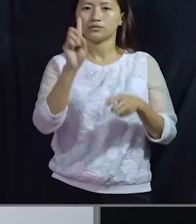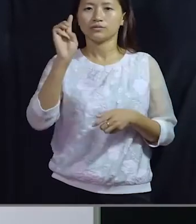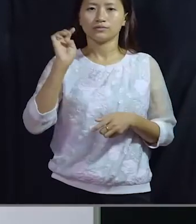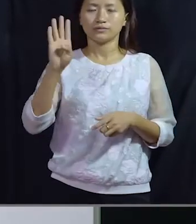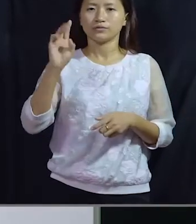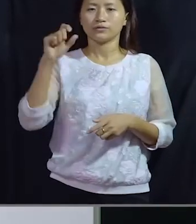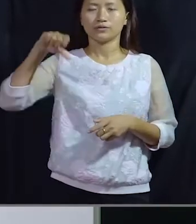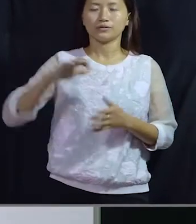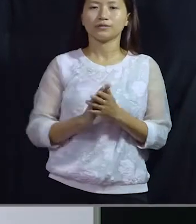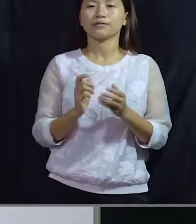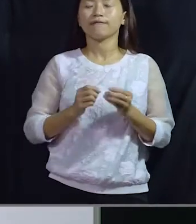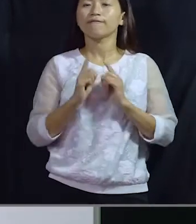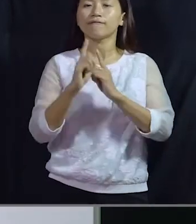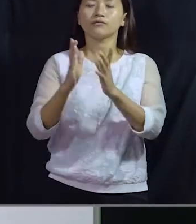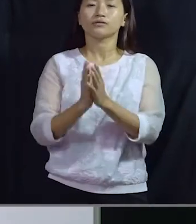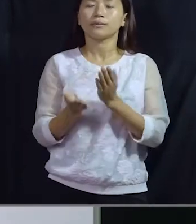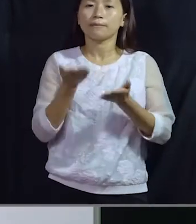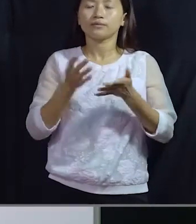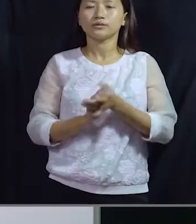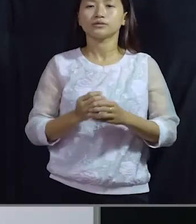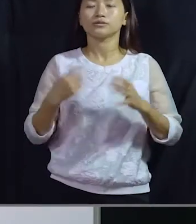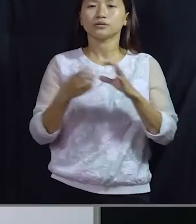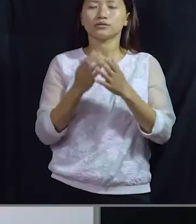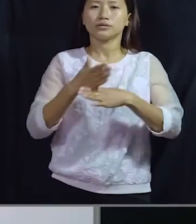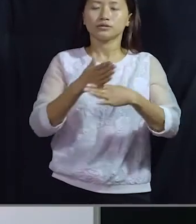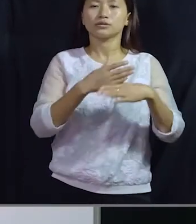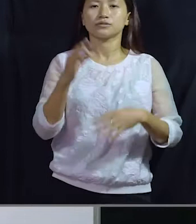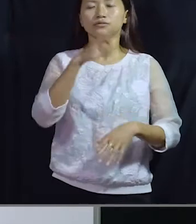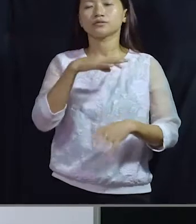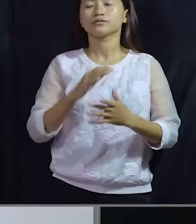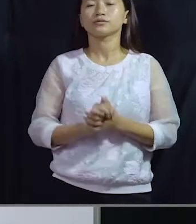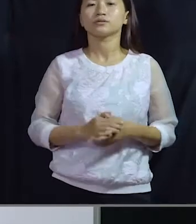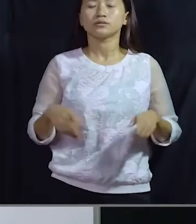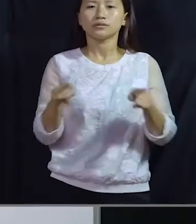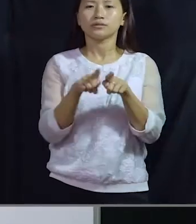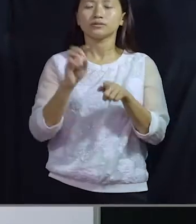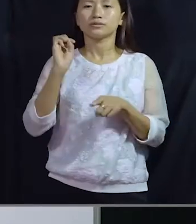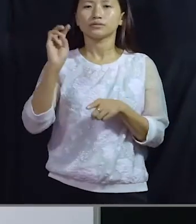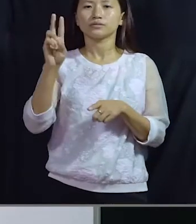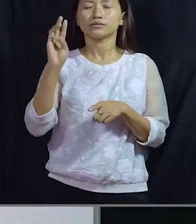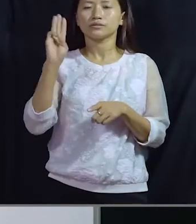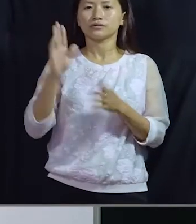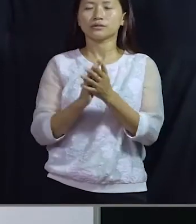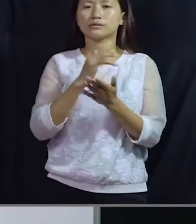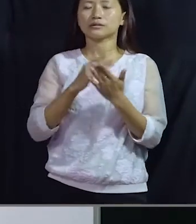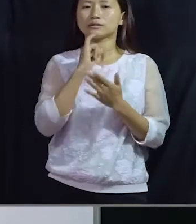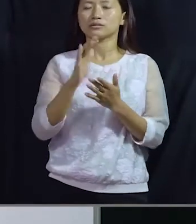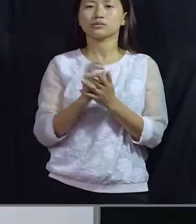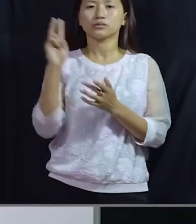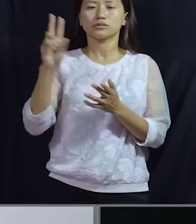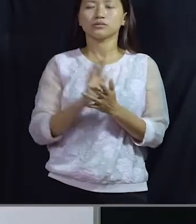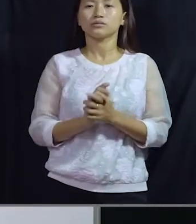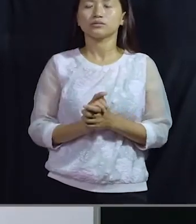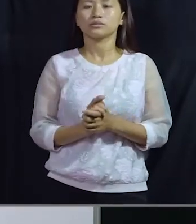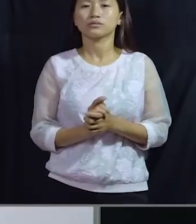49. Following is the balance sheet of A and B, sharing profits as 3:2. On